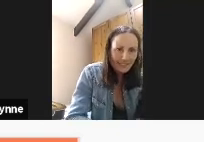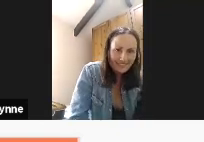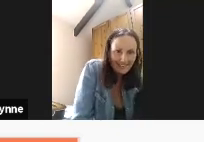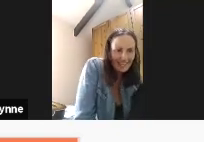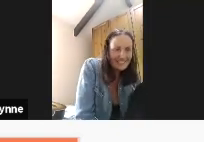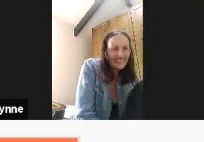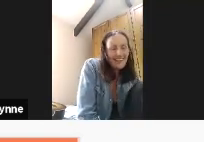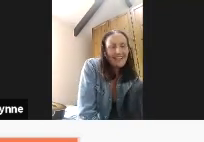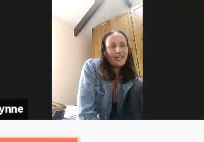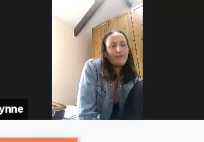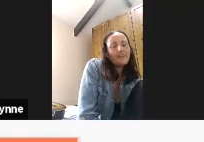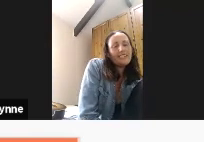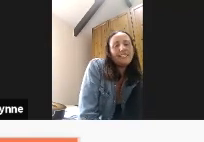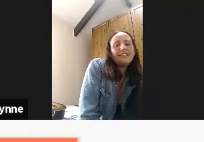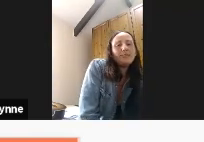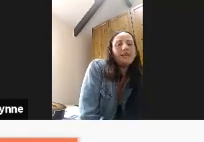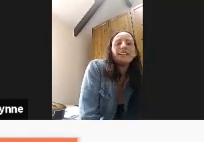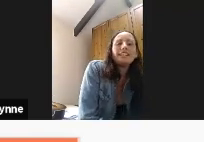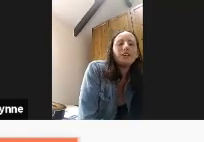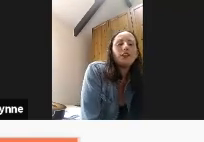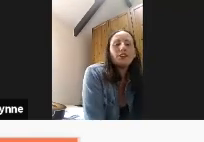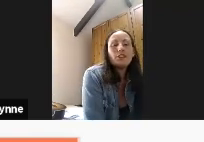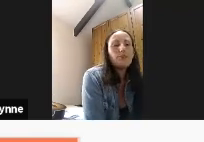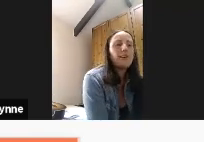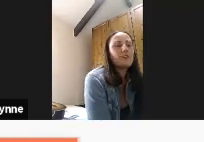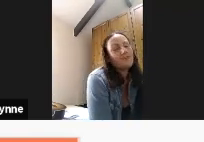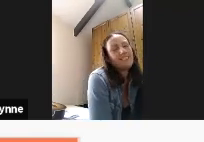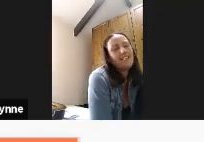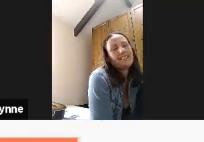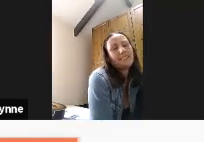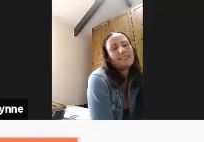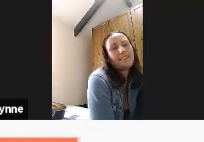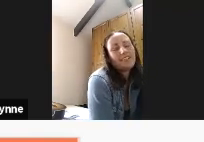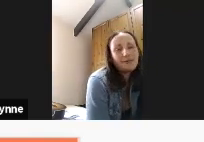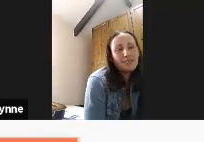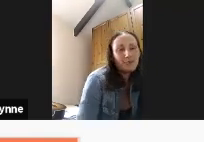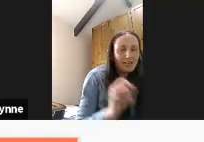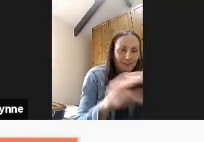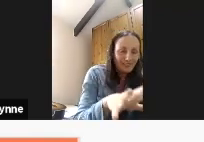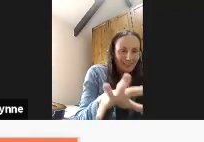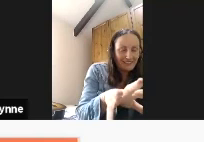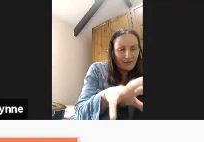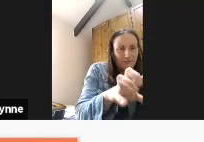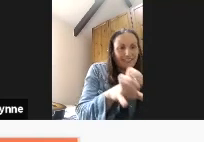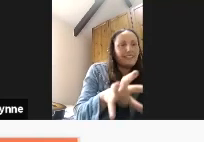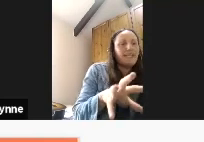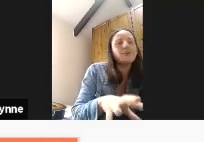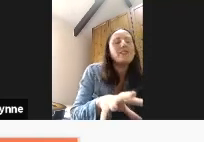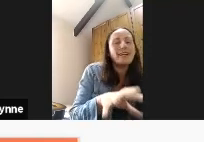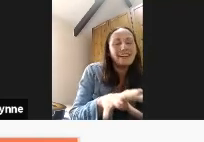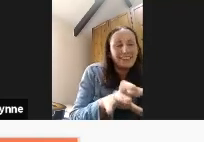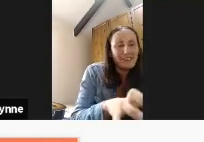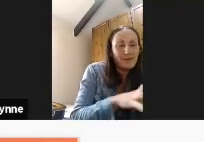the next slide, just a little bit here on the power of data. So the image in the background is this kind of